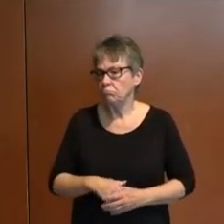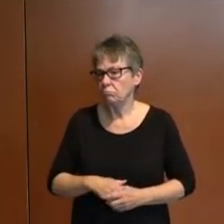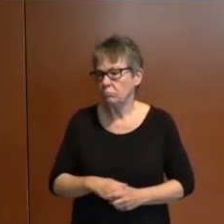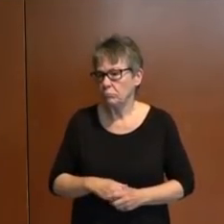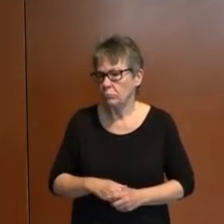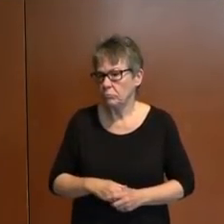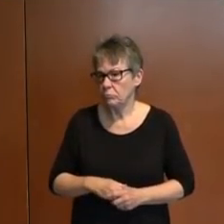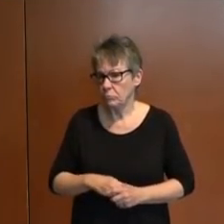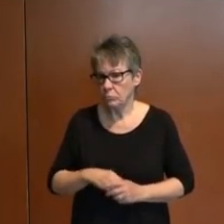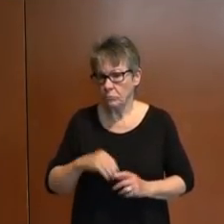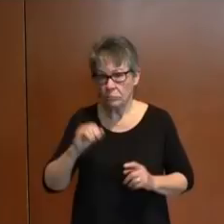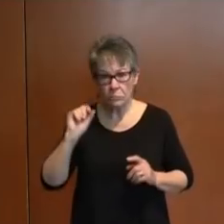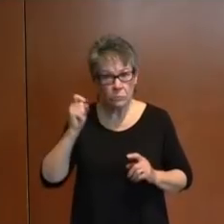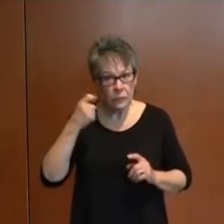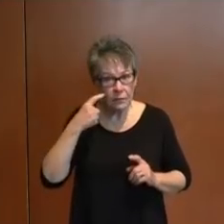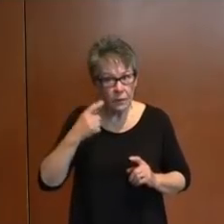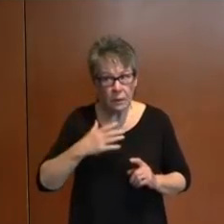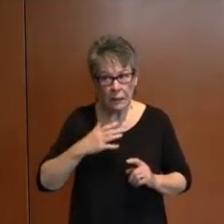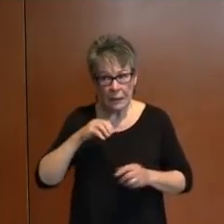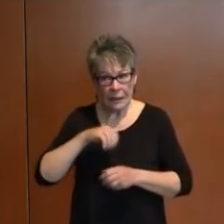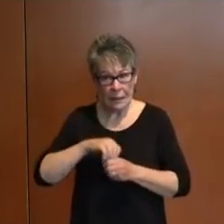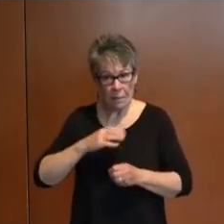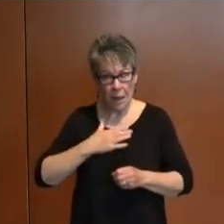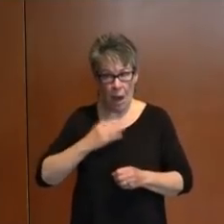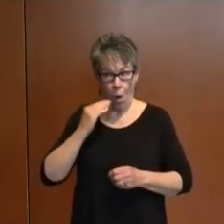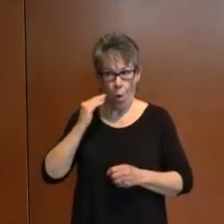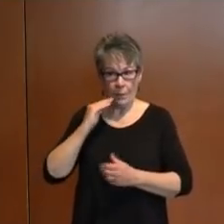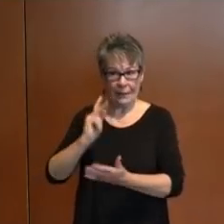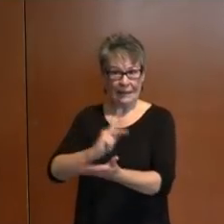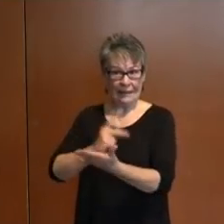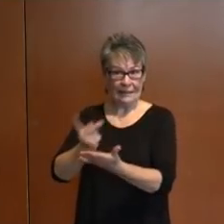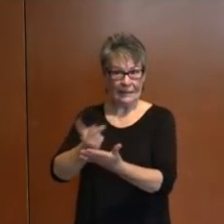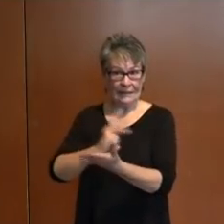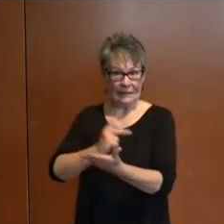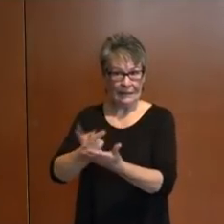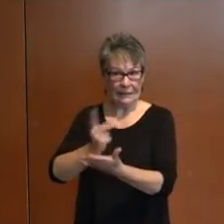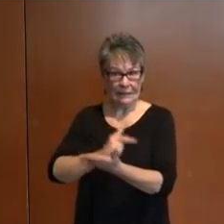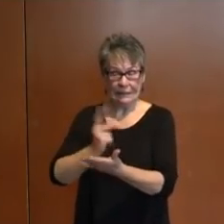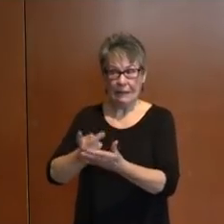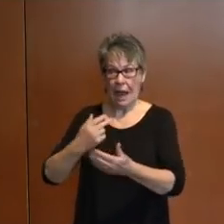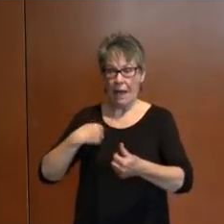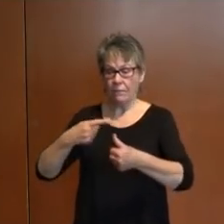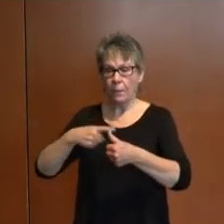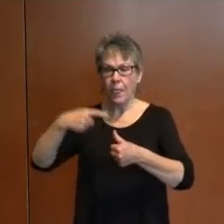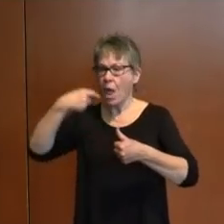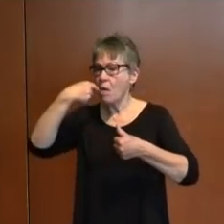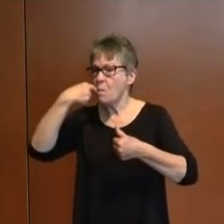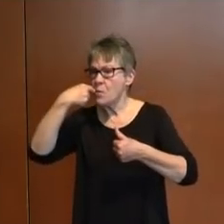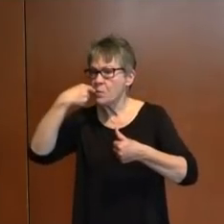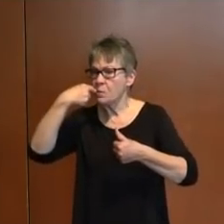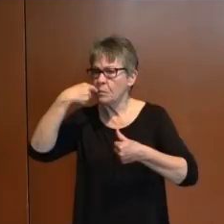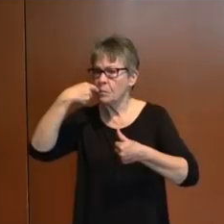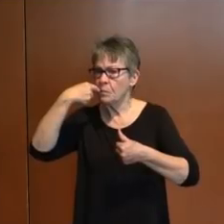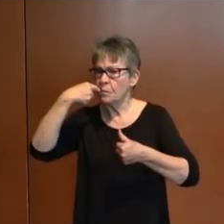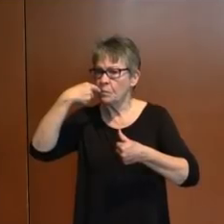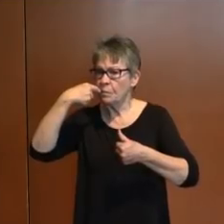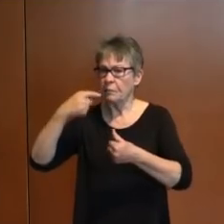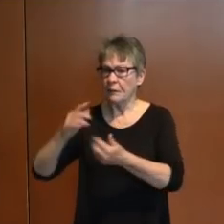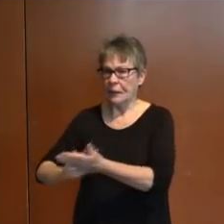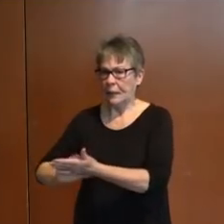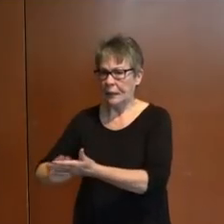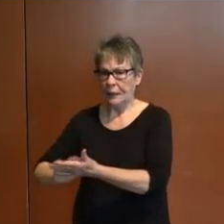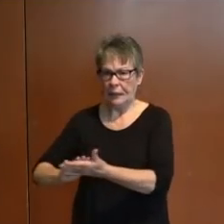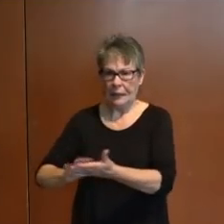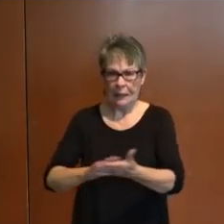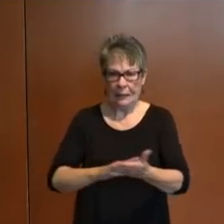on the kitchen counter. And we just regularly go through and rotate and use it, sterilize it in between